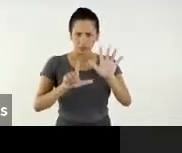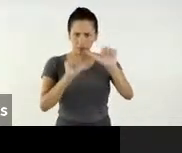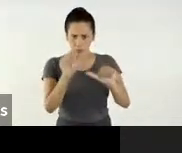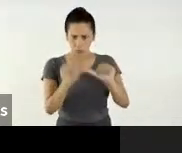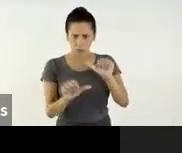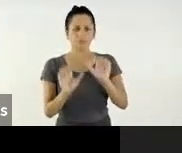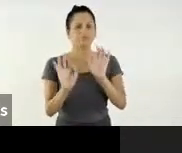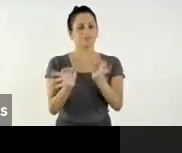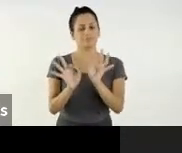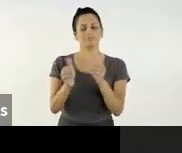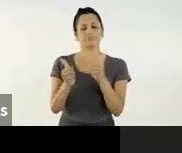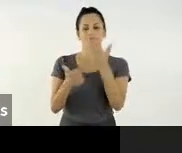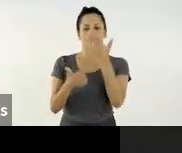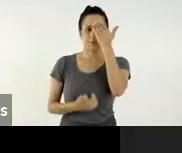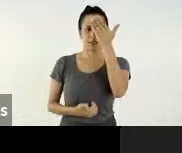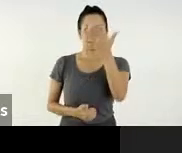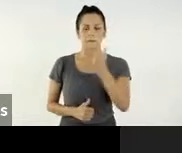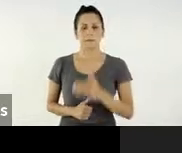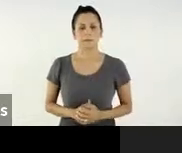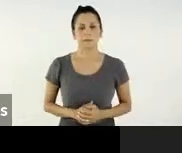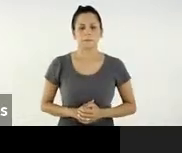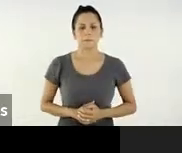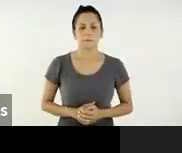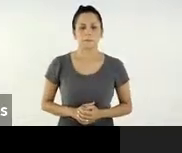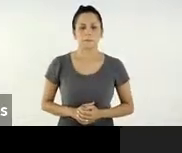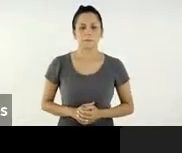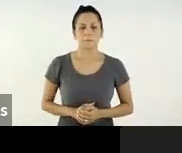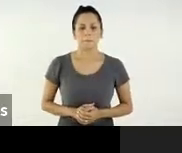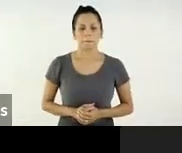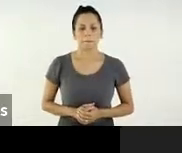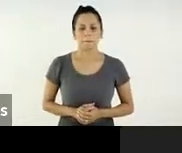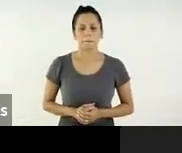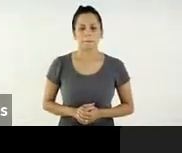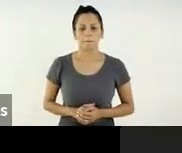Is it possible to leave everything behind?